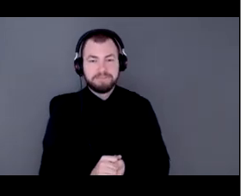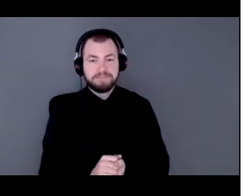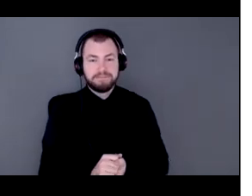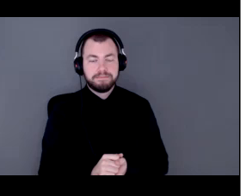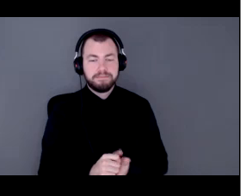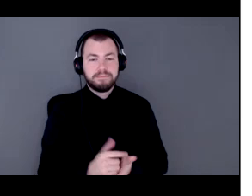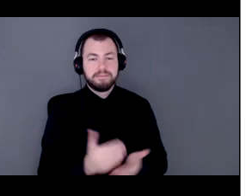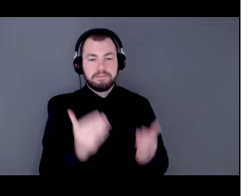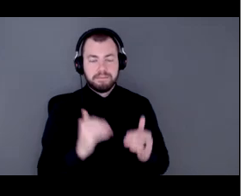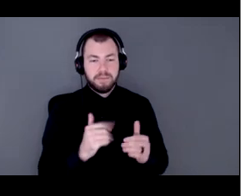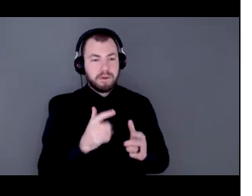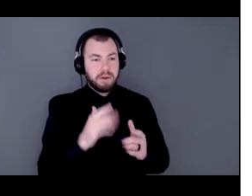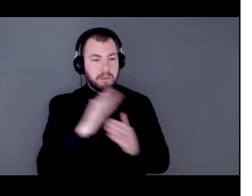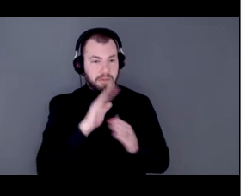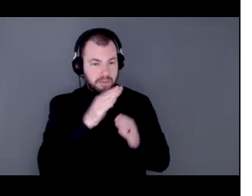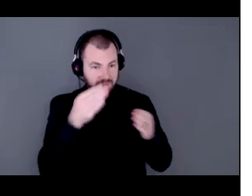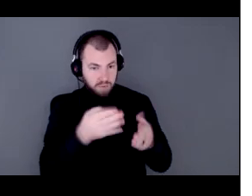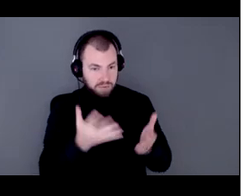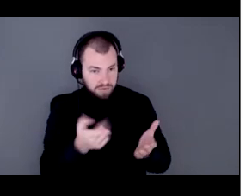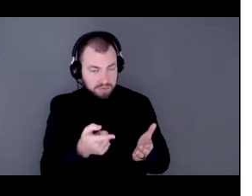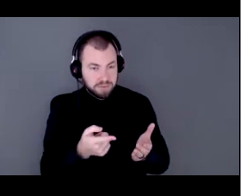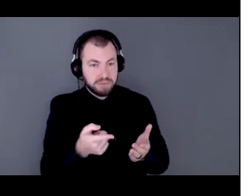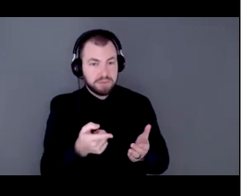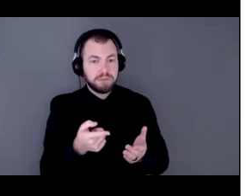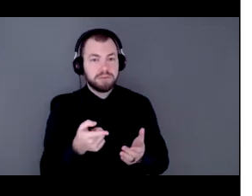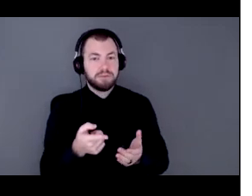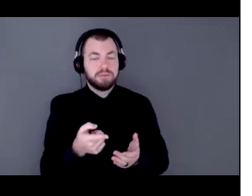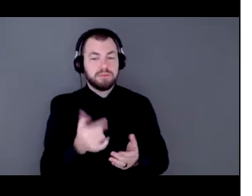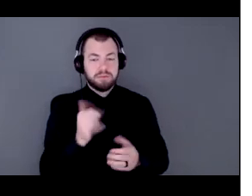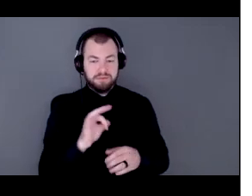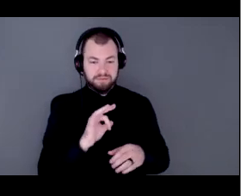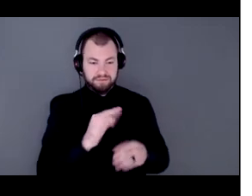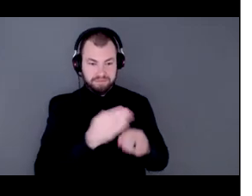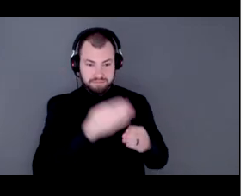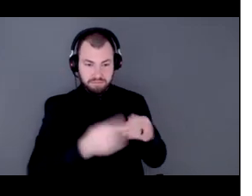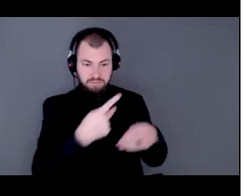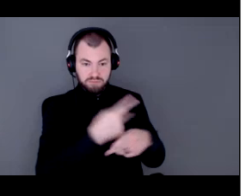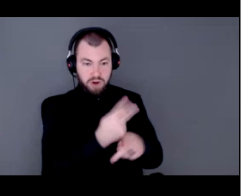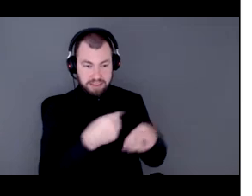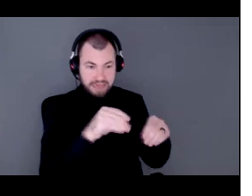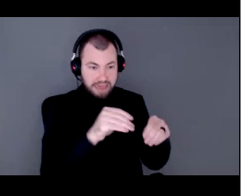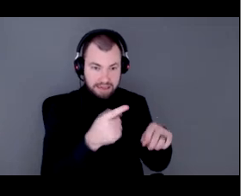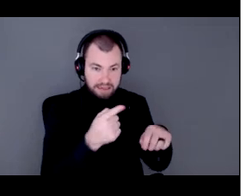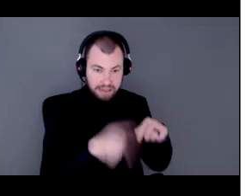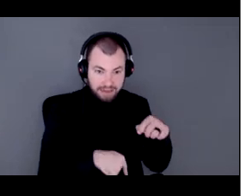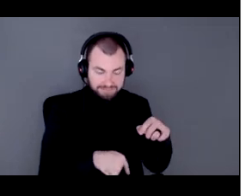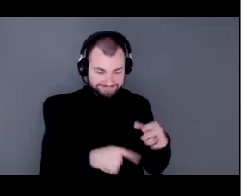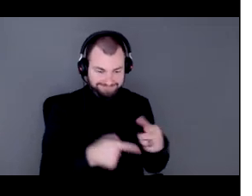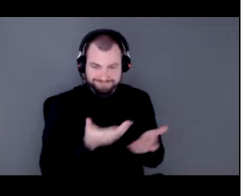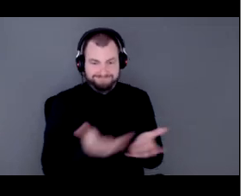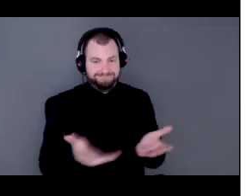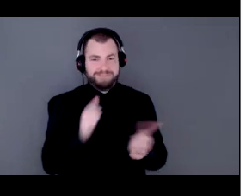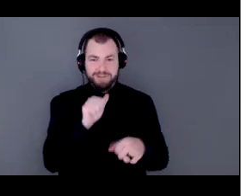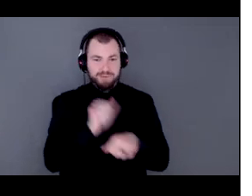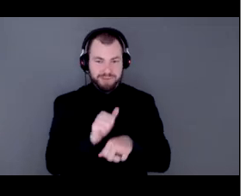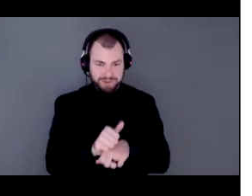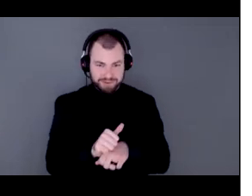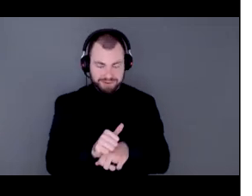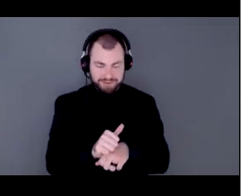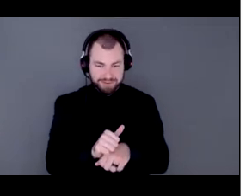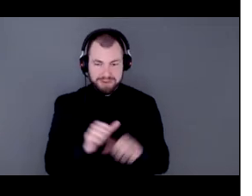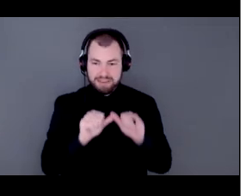we're trying to accomplish is this doesn't work if we can't sell the end product. Sustainability is only accomplished if we can generate revenue. And so we're